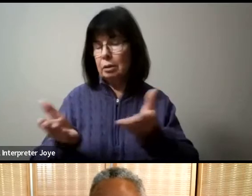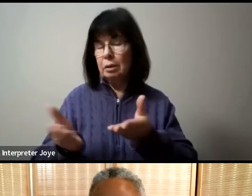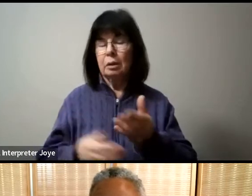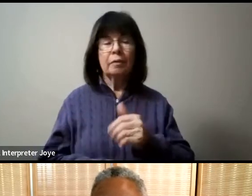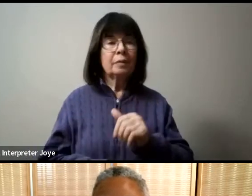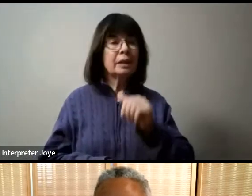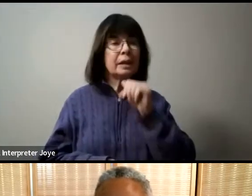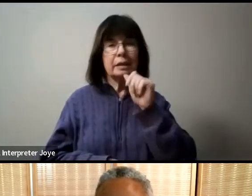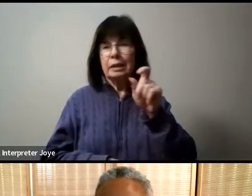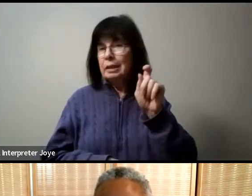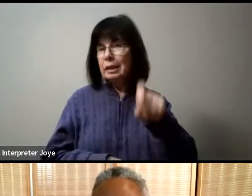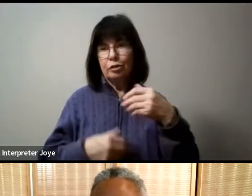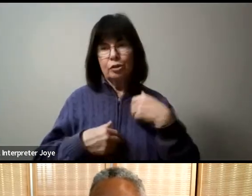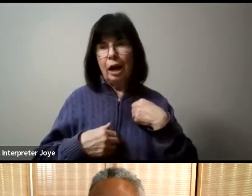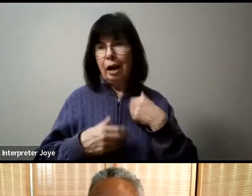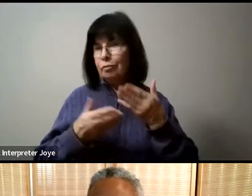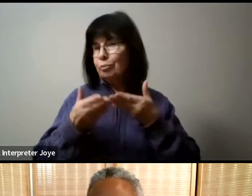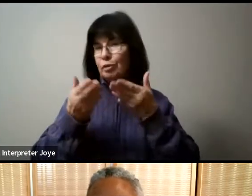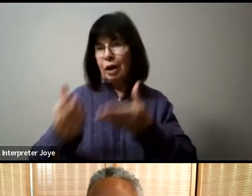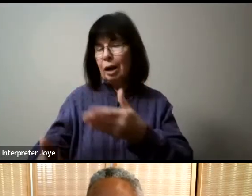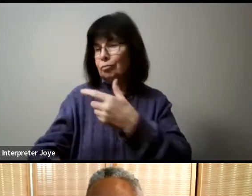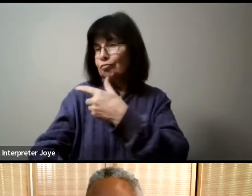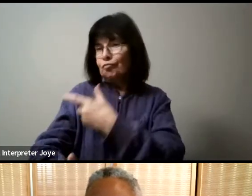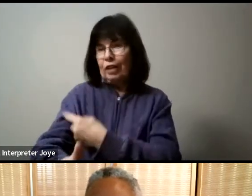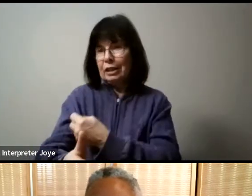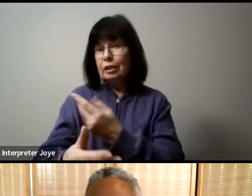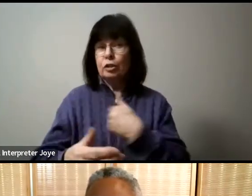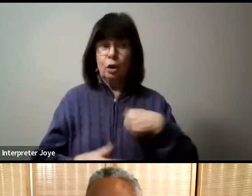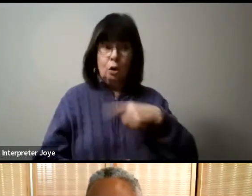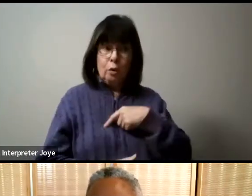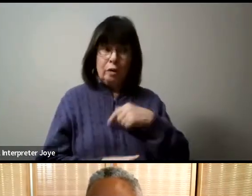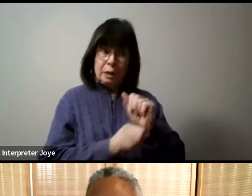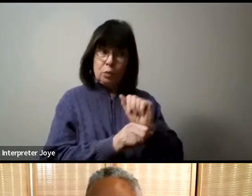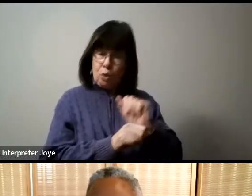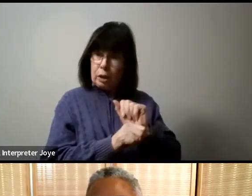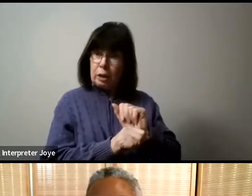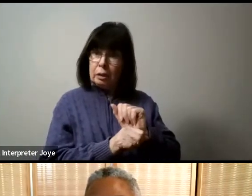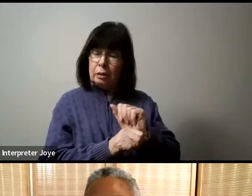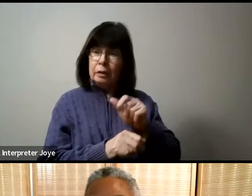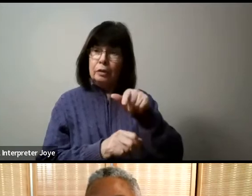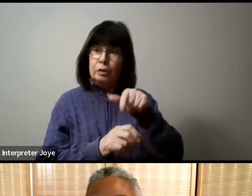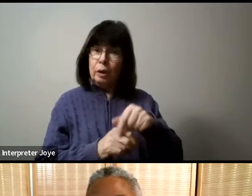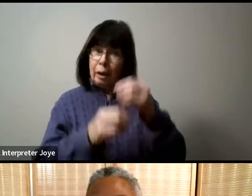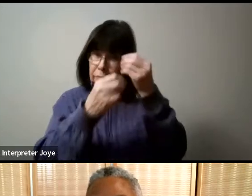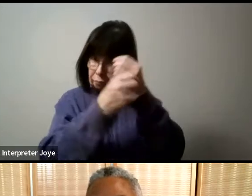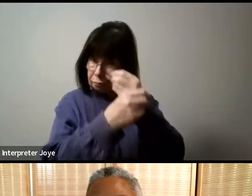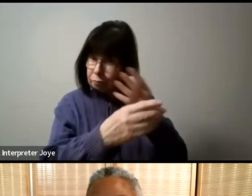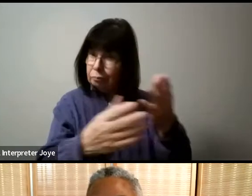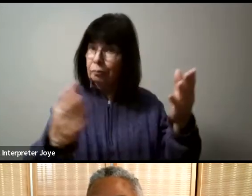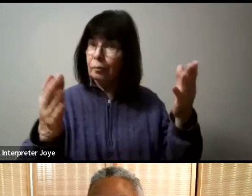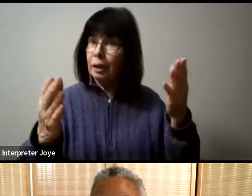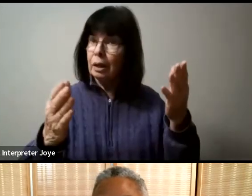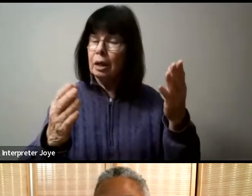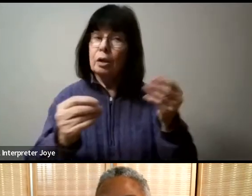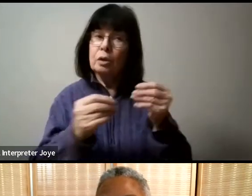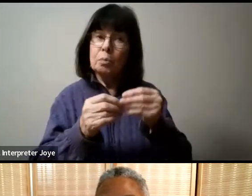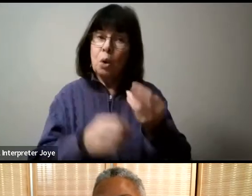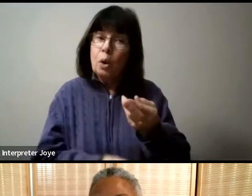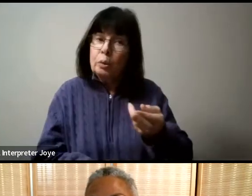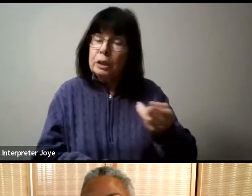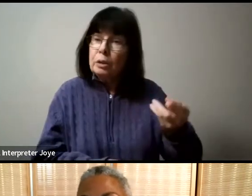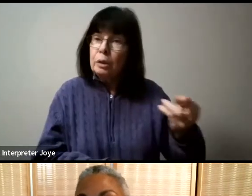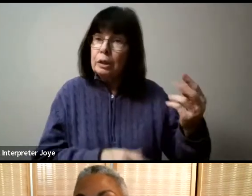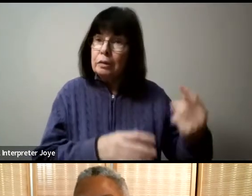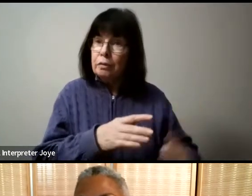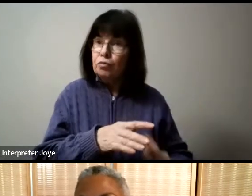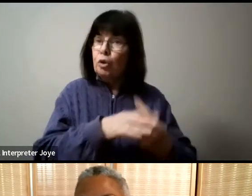doing vaccinations. And so we've been working hard to try to get messaging out as more resources have come online and